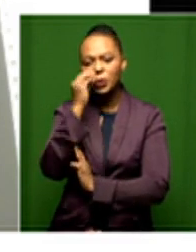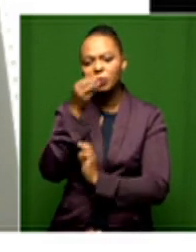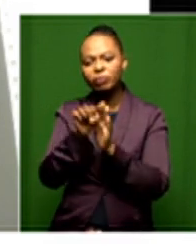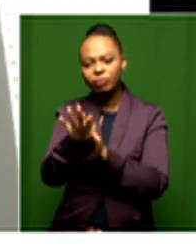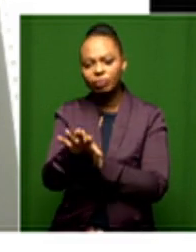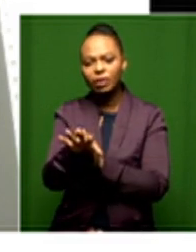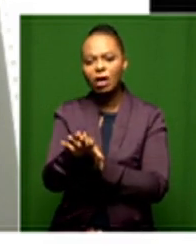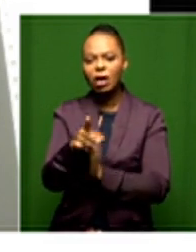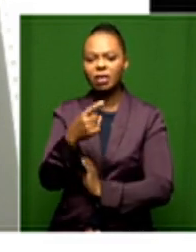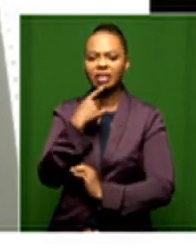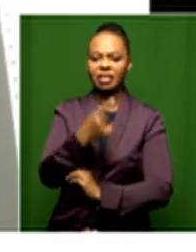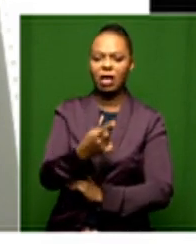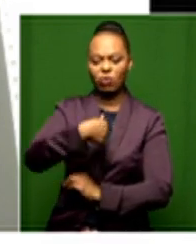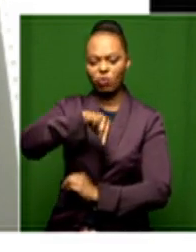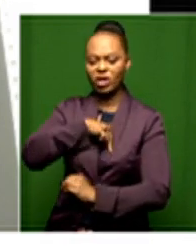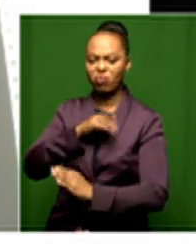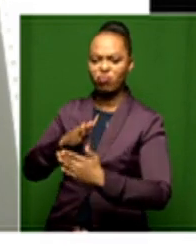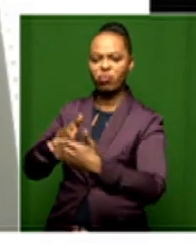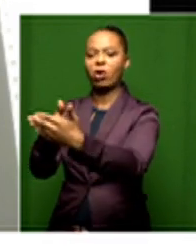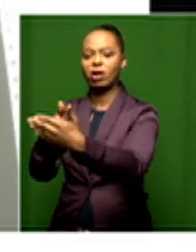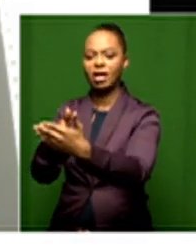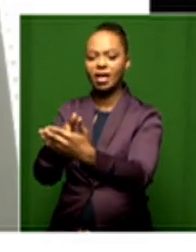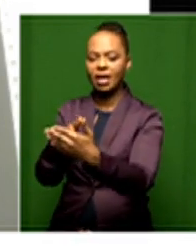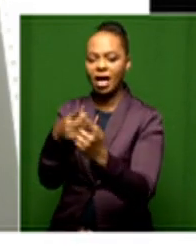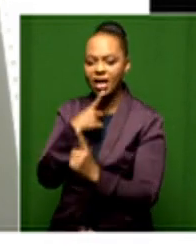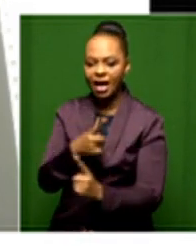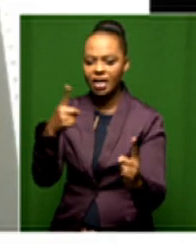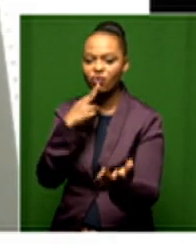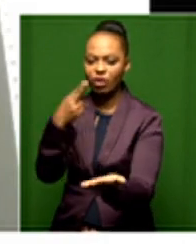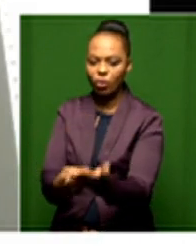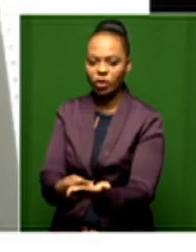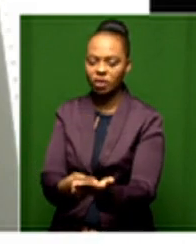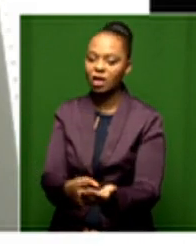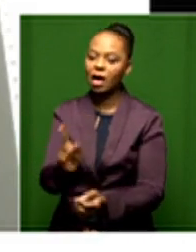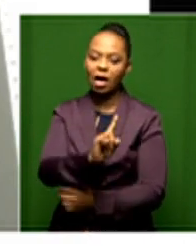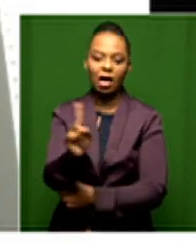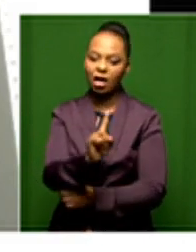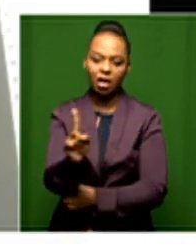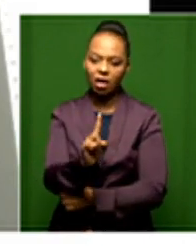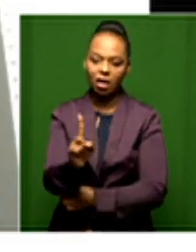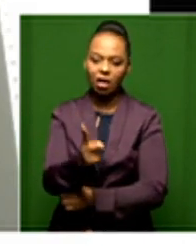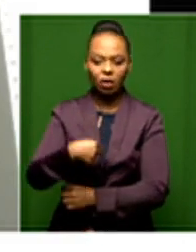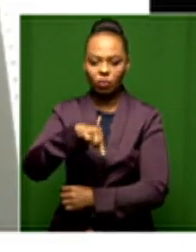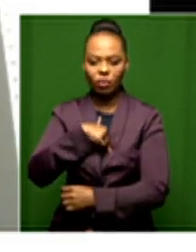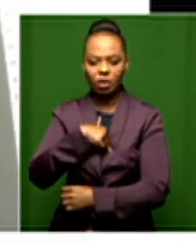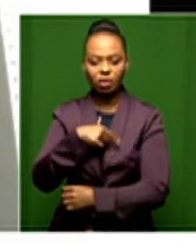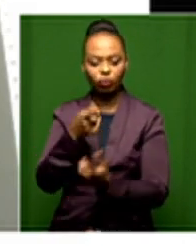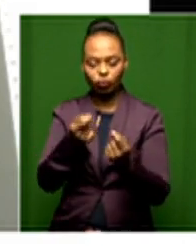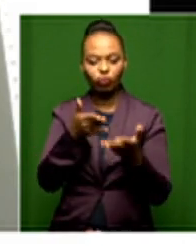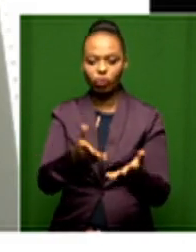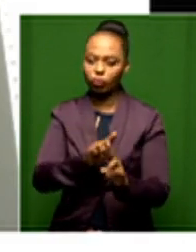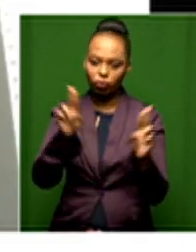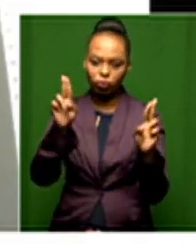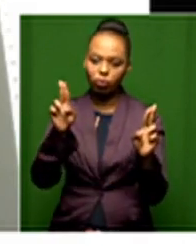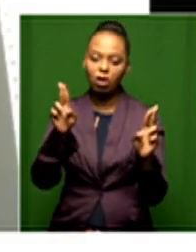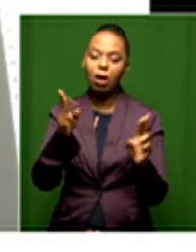are blocking the release of the report. That is not the intention. The intention is just that